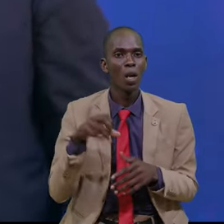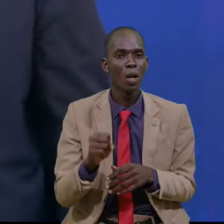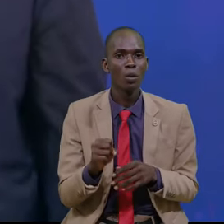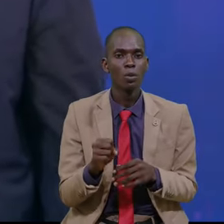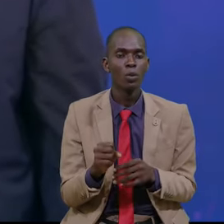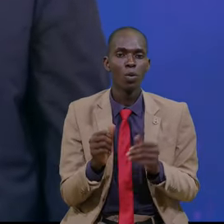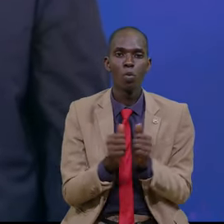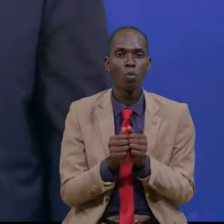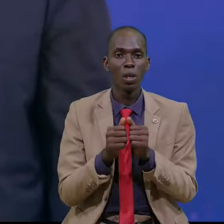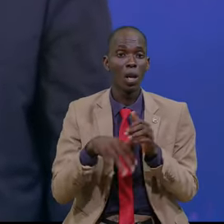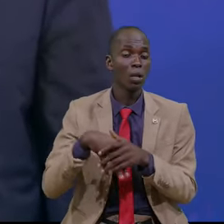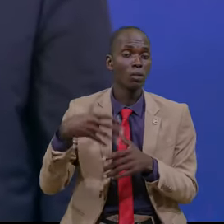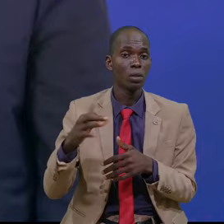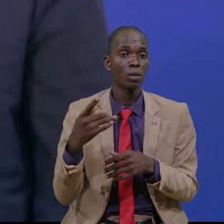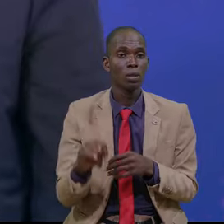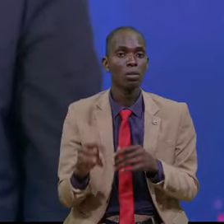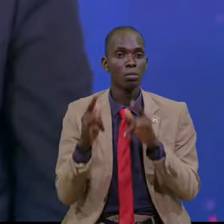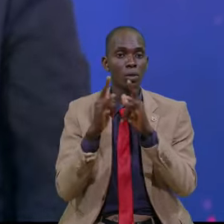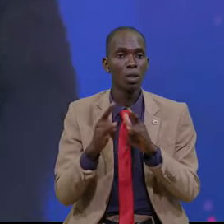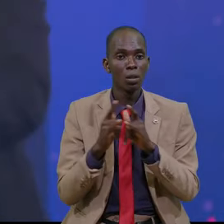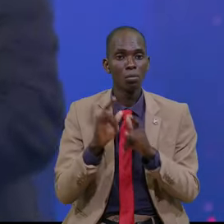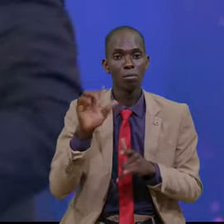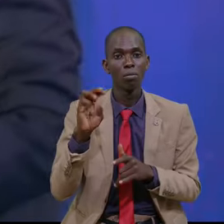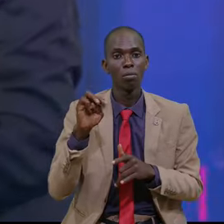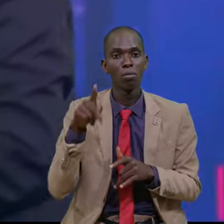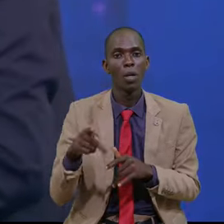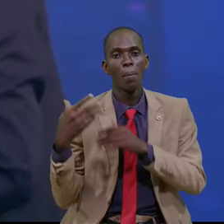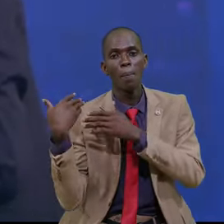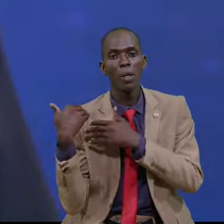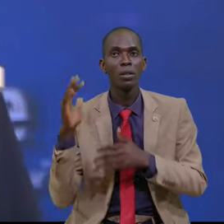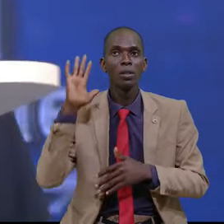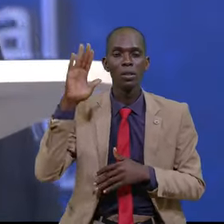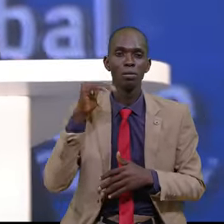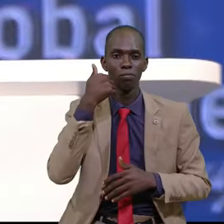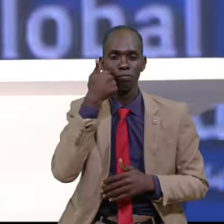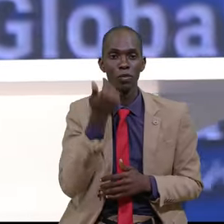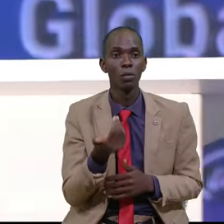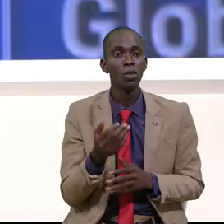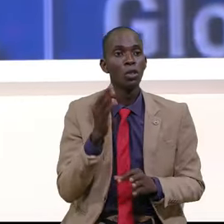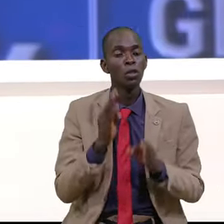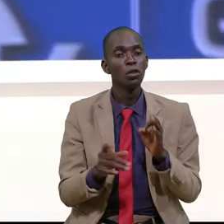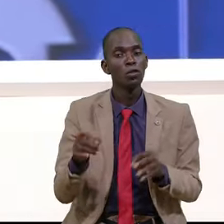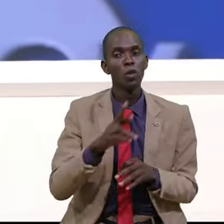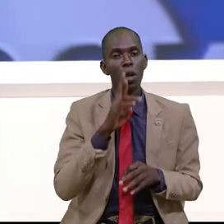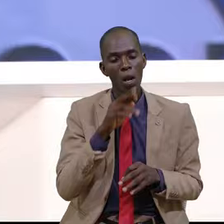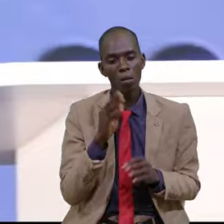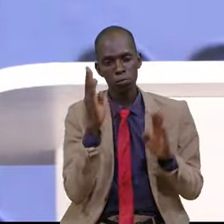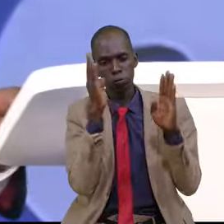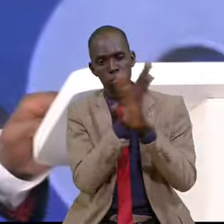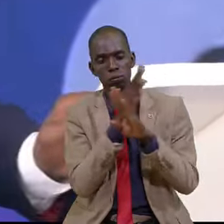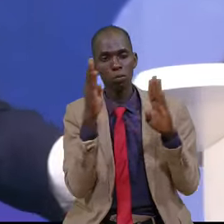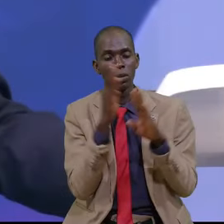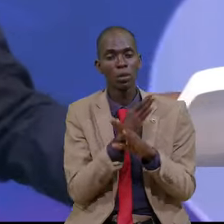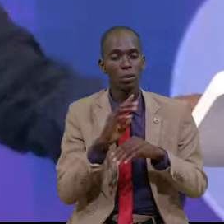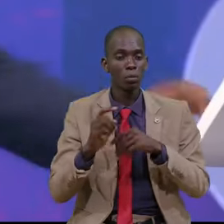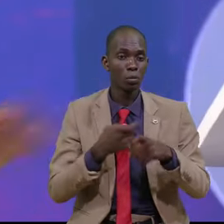Cal bearing his reproach if you if you dodging persecution there's no way